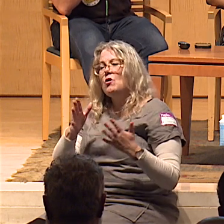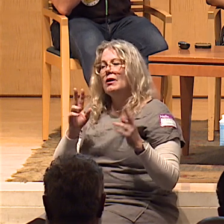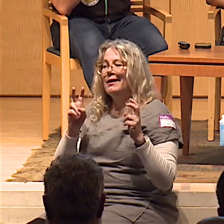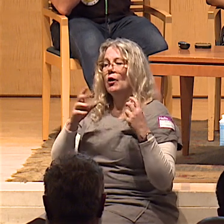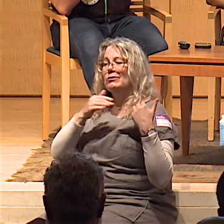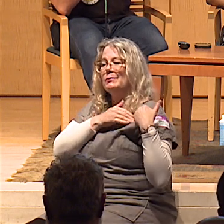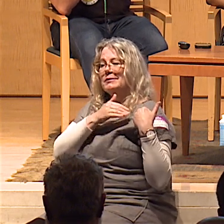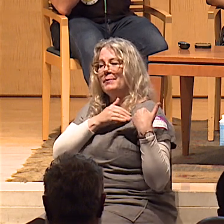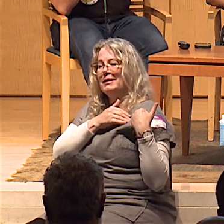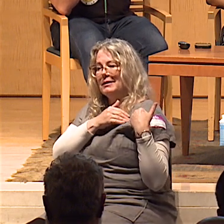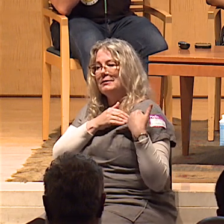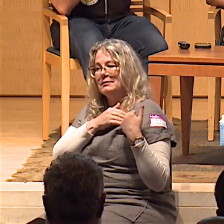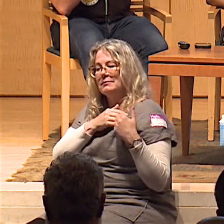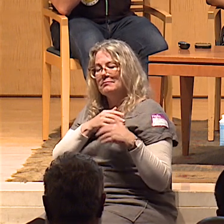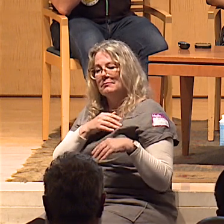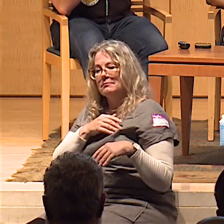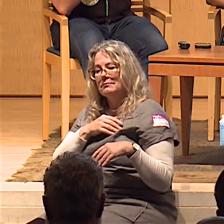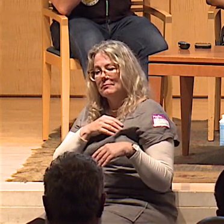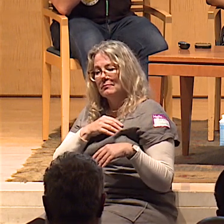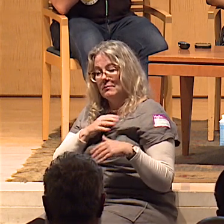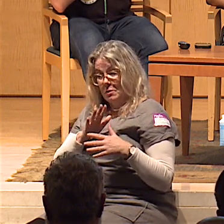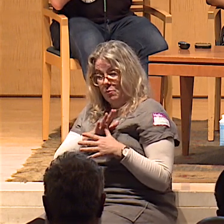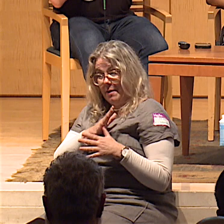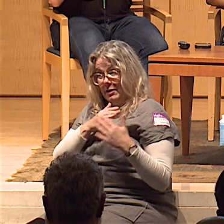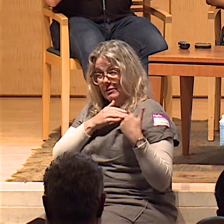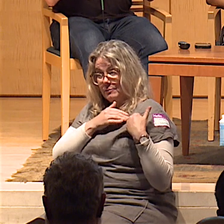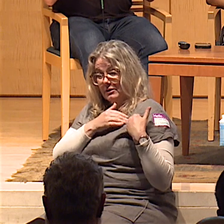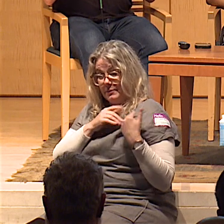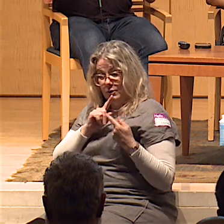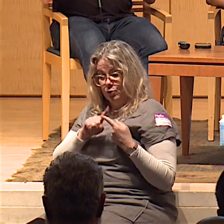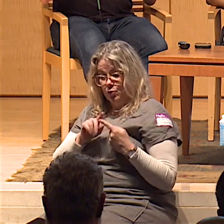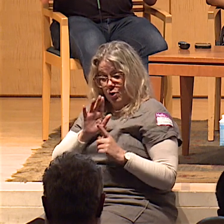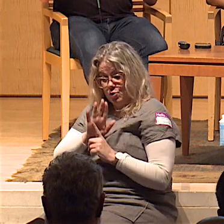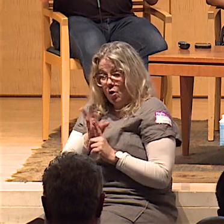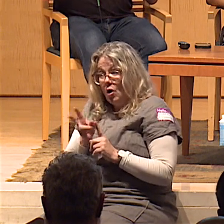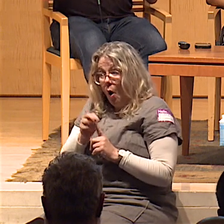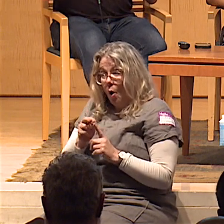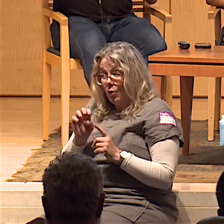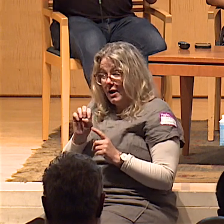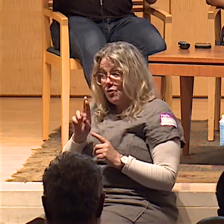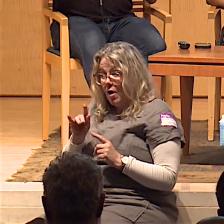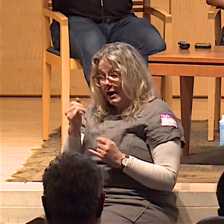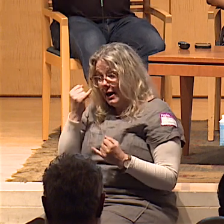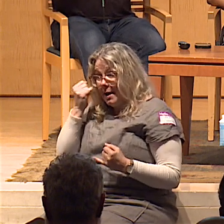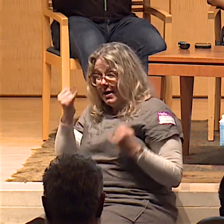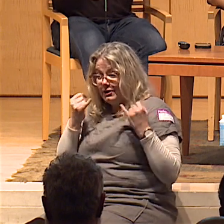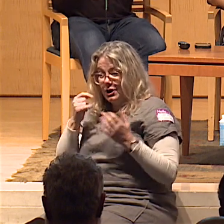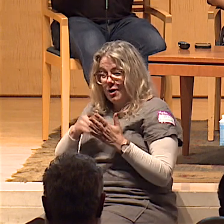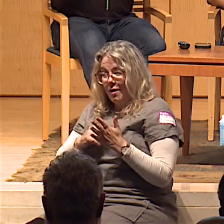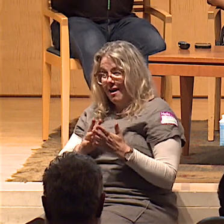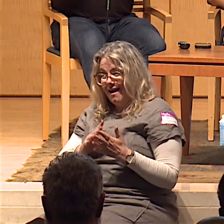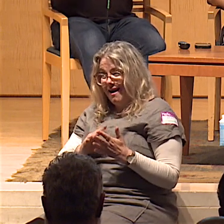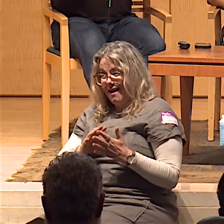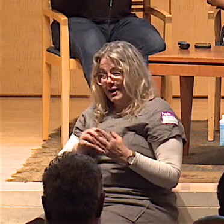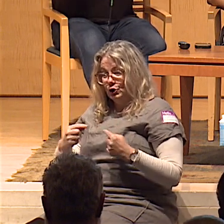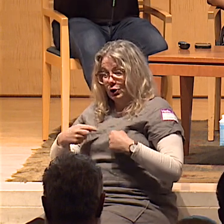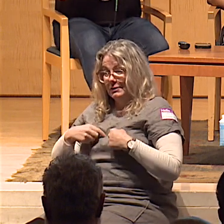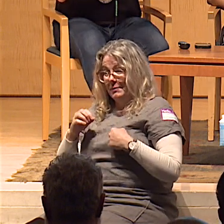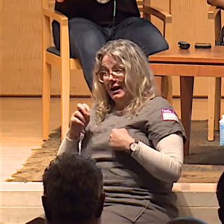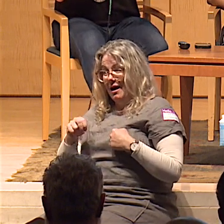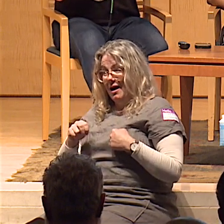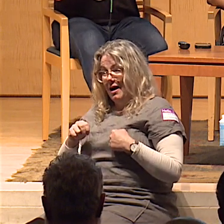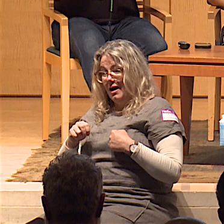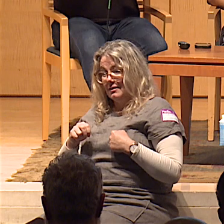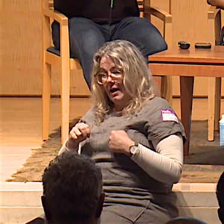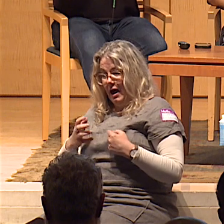responsibilities? Is your primary responsibility to your own erotic imagination and the stuff that turns you on, and that authenticity has